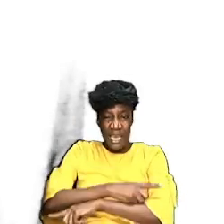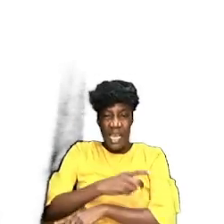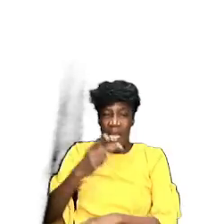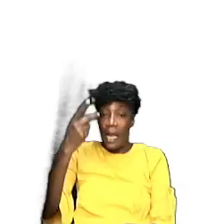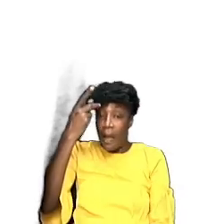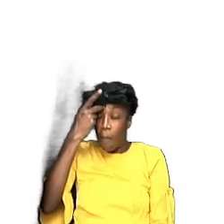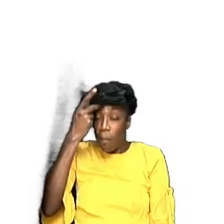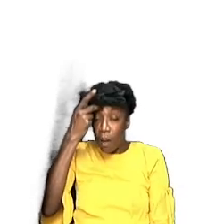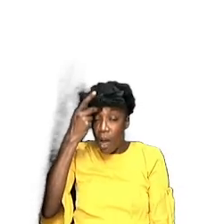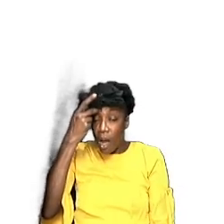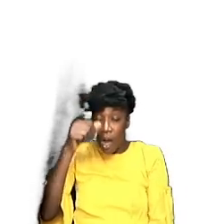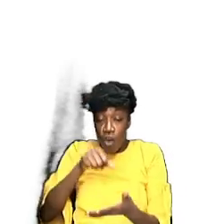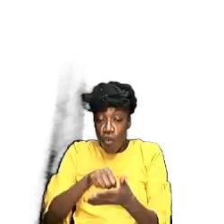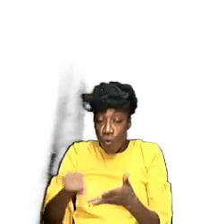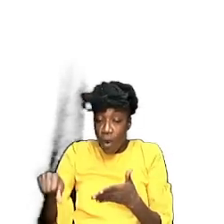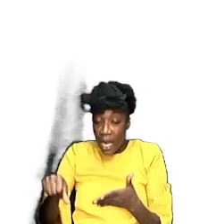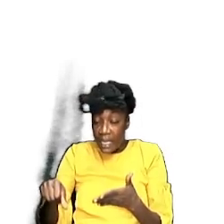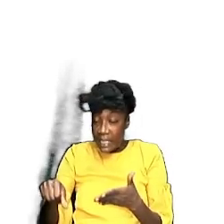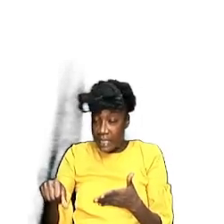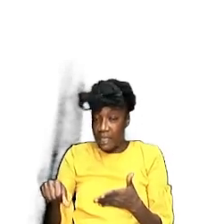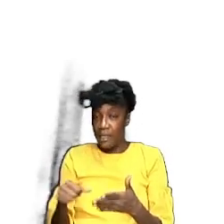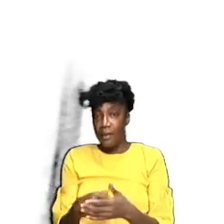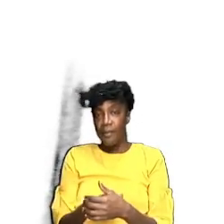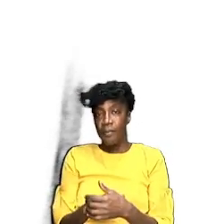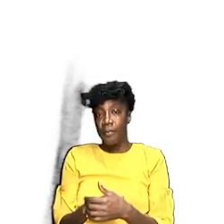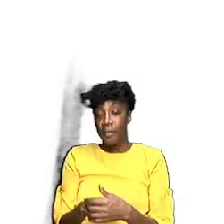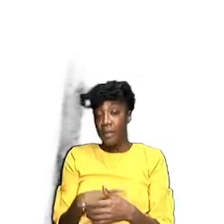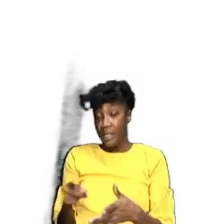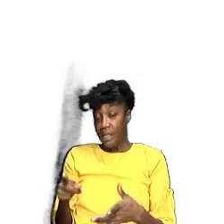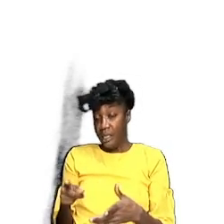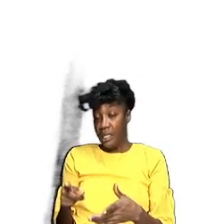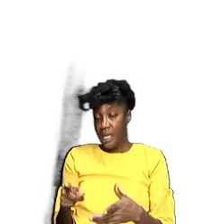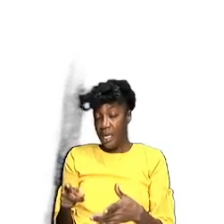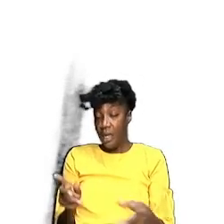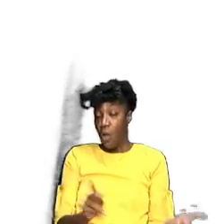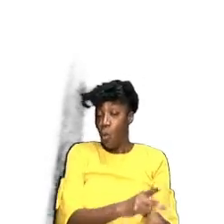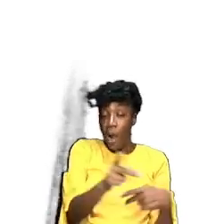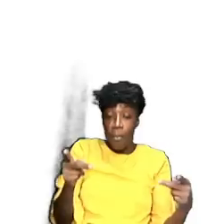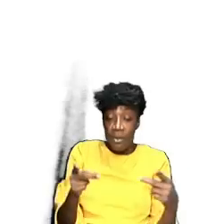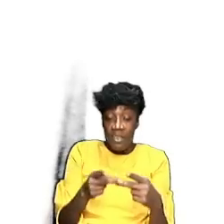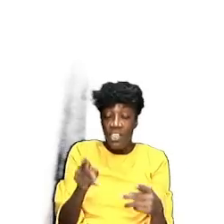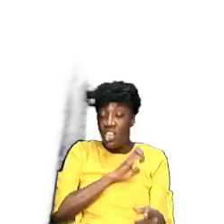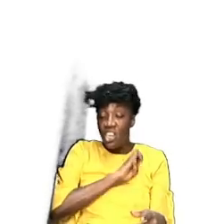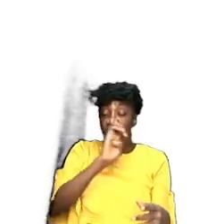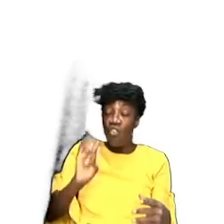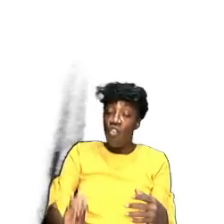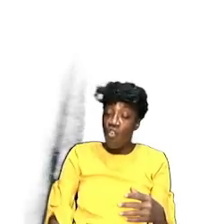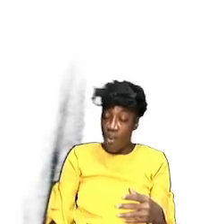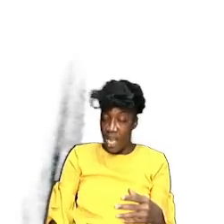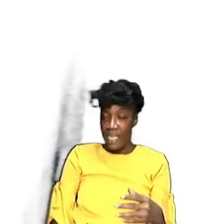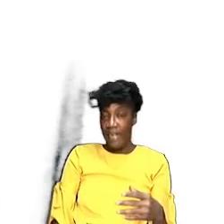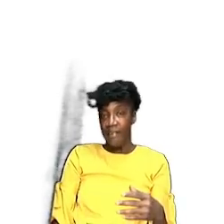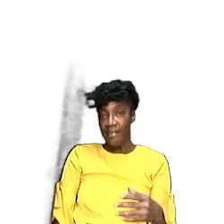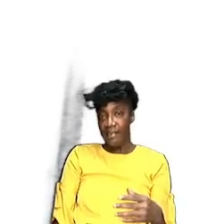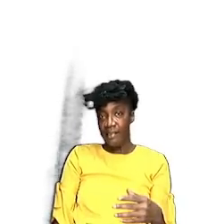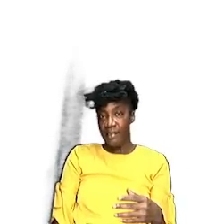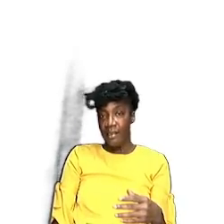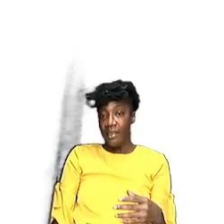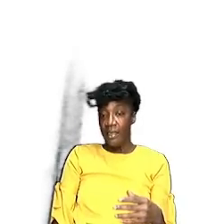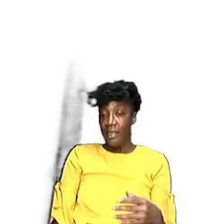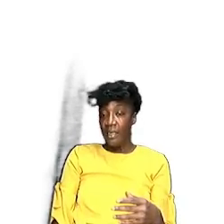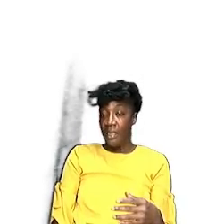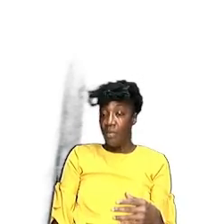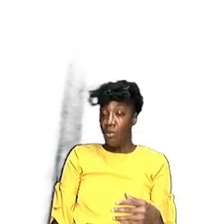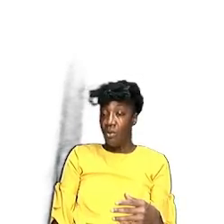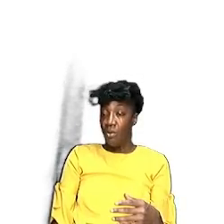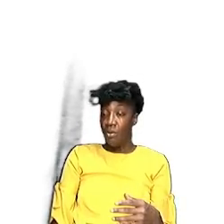clearly made it clear to them that, look here, apart from the fact that we are positioned in Christ, in Hebrews, Ephesians chapter 1 to 3, and